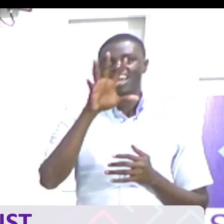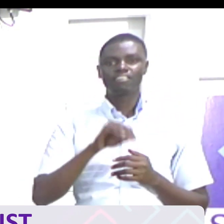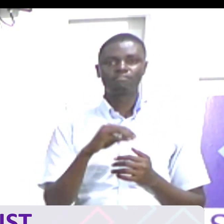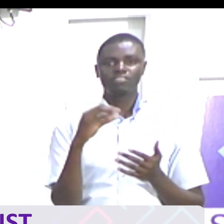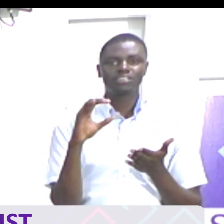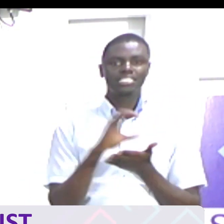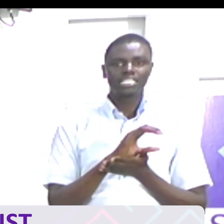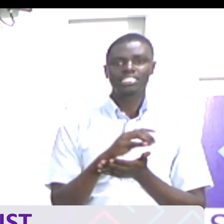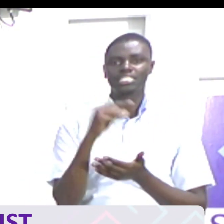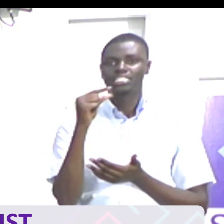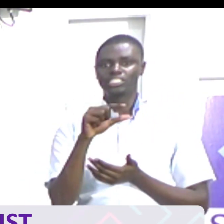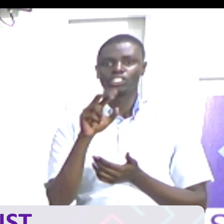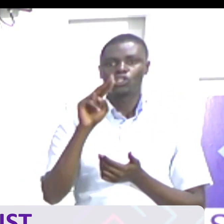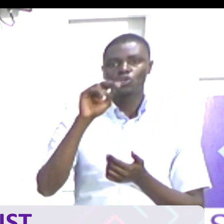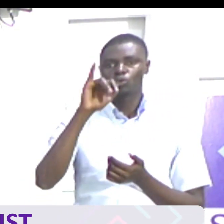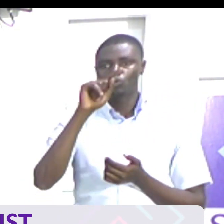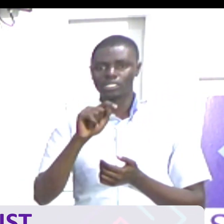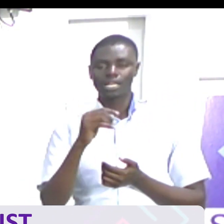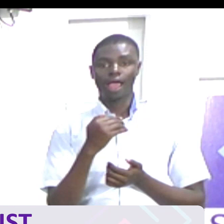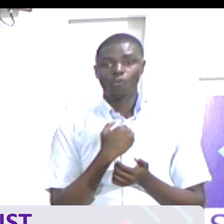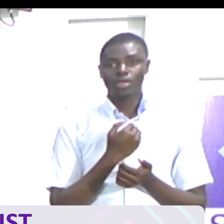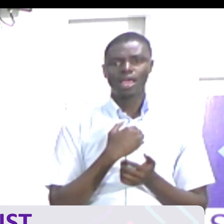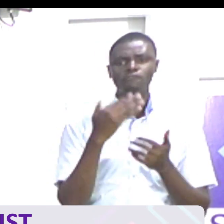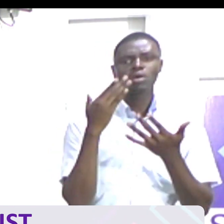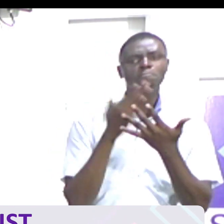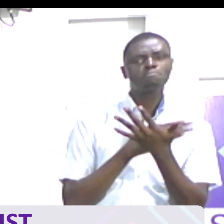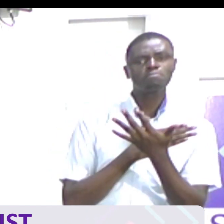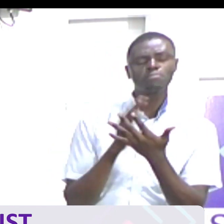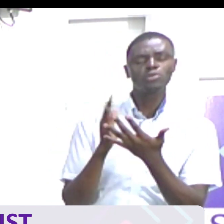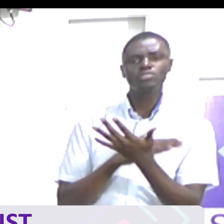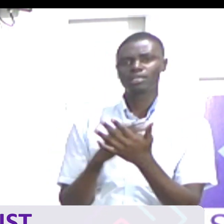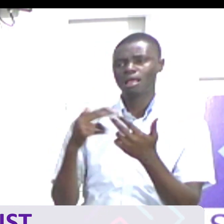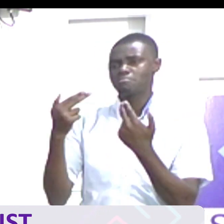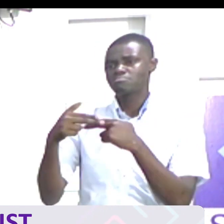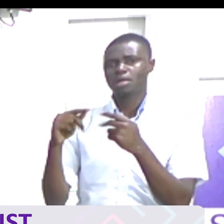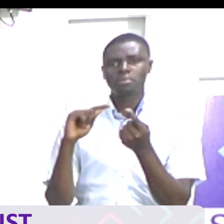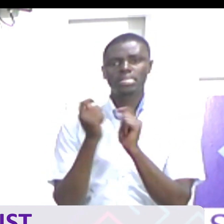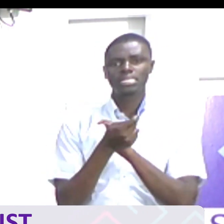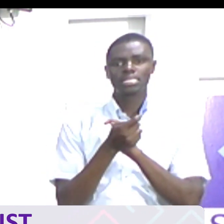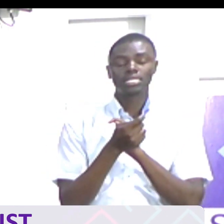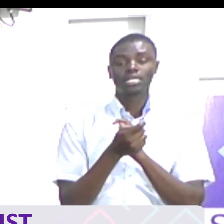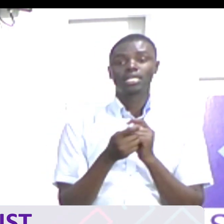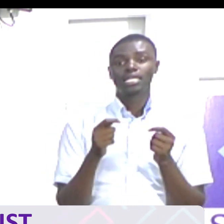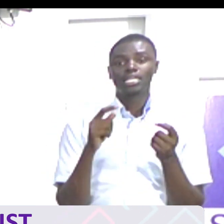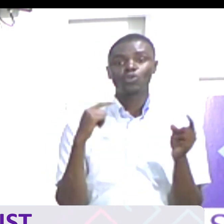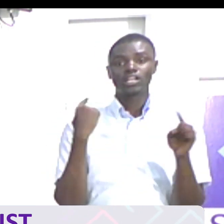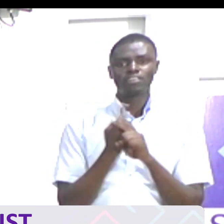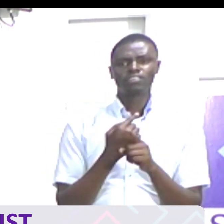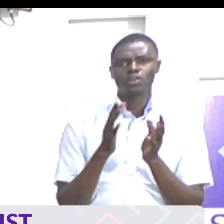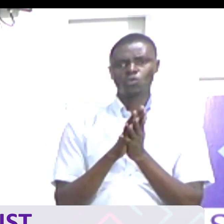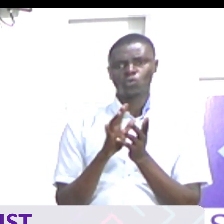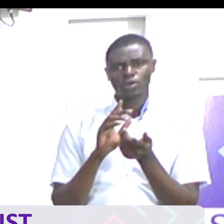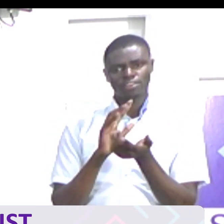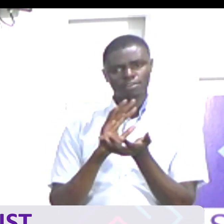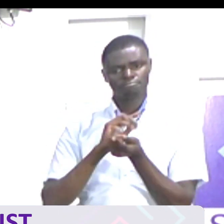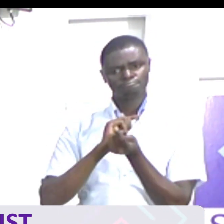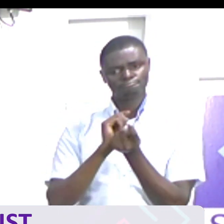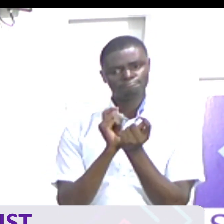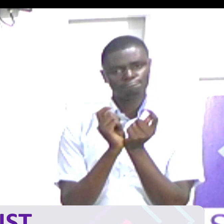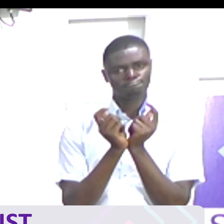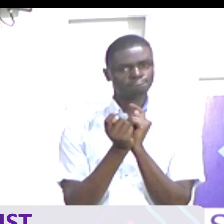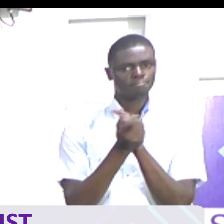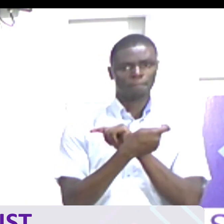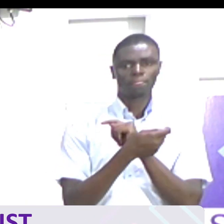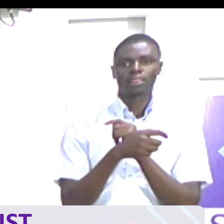akina G Unit, unajua there was that kind of music. Rap ilikuwa tofauti. Then of course with the evolution of all that, hapa mtaani